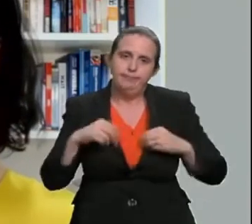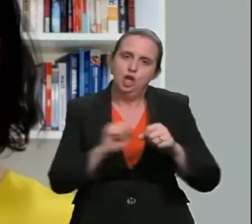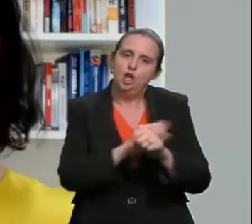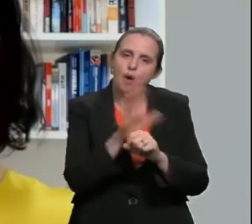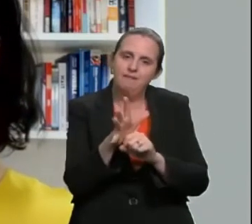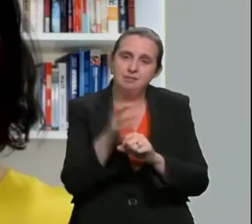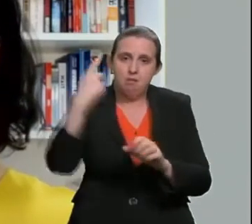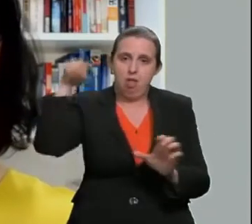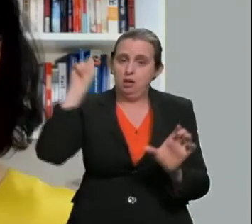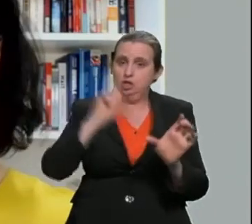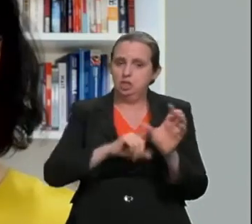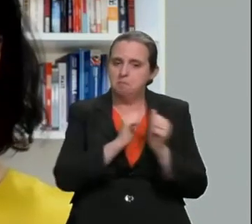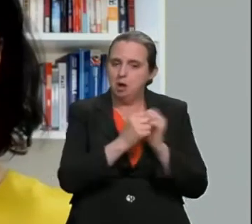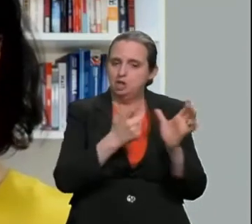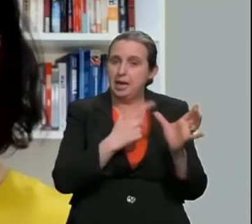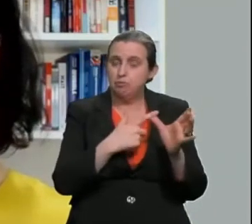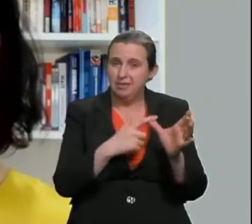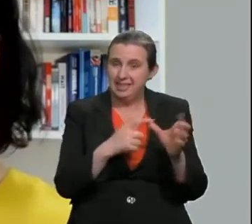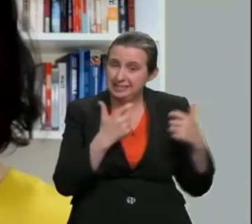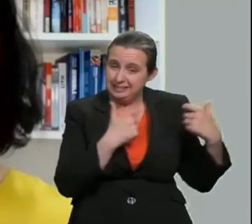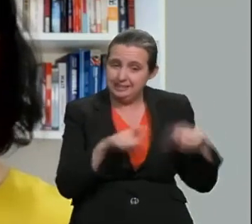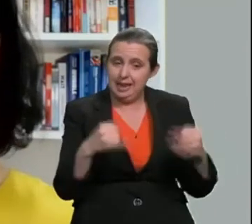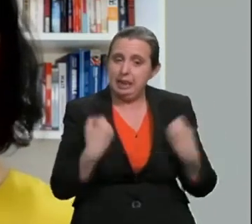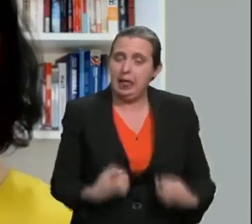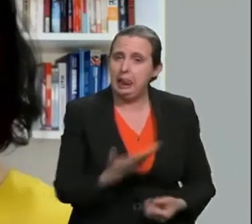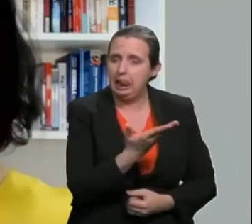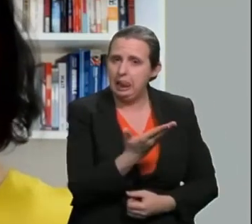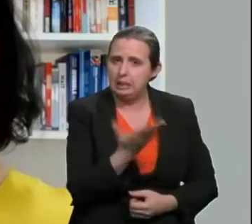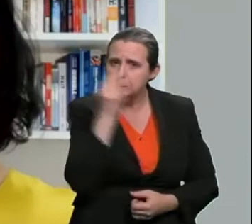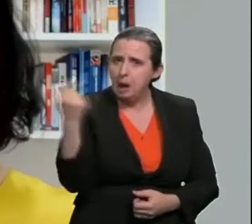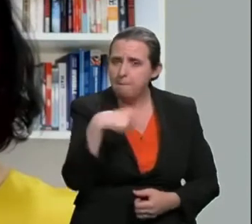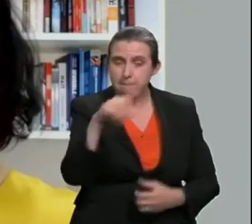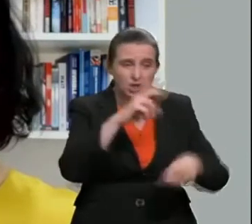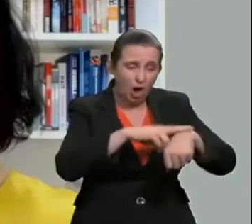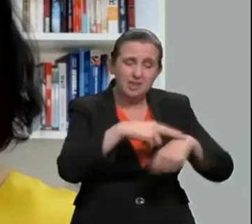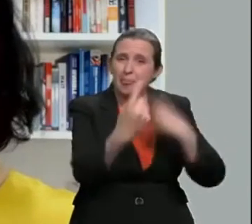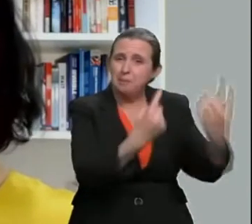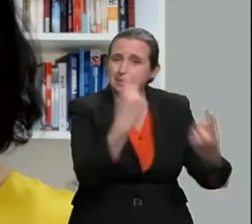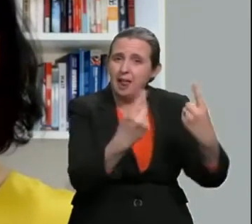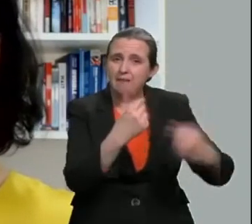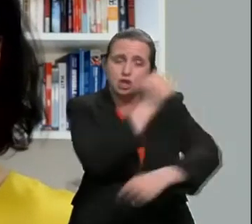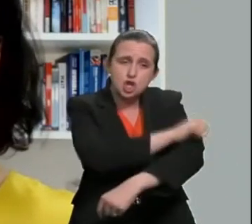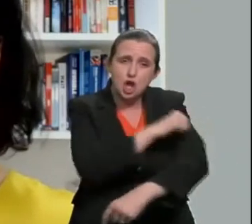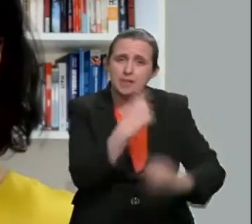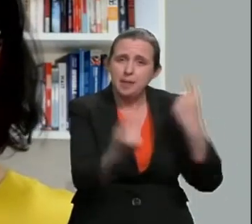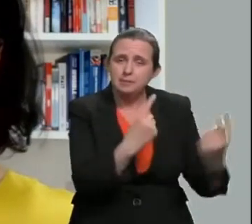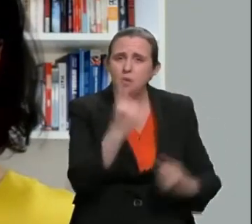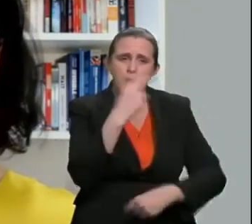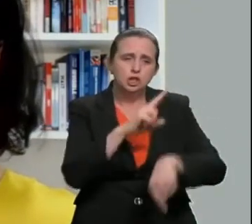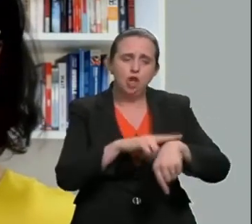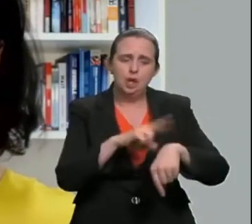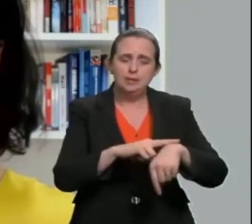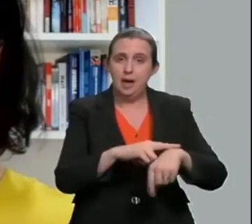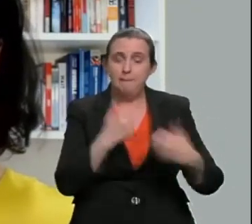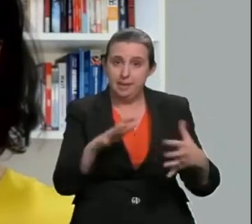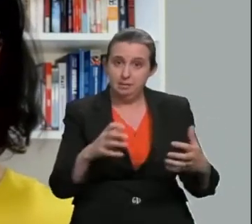that first wave. Nearly a year later, I've heard from a doctor who says she wonders if she'll ever be able to walk unaided again, let